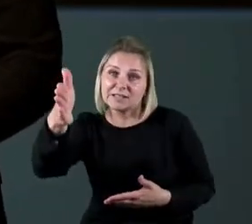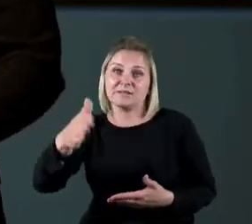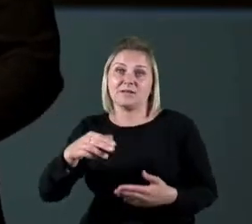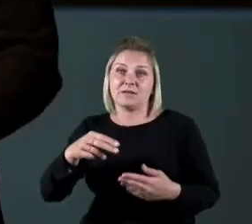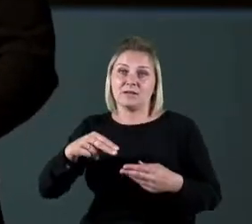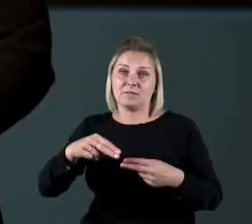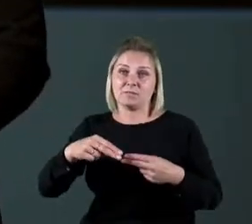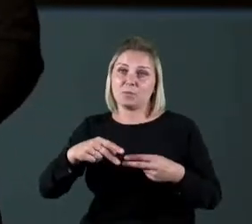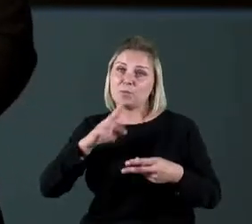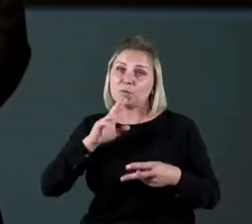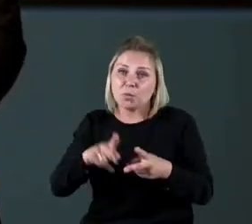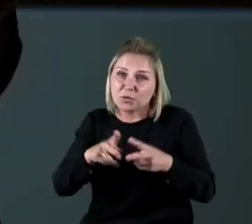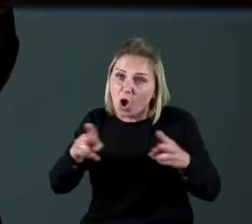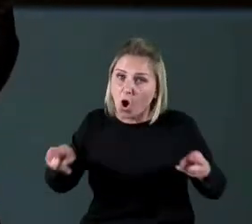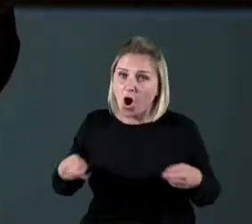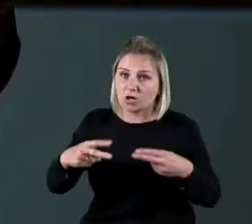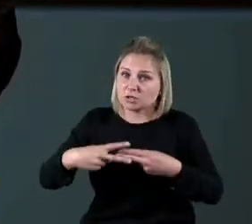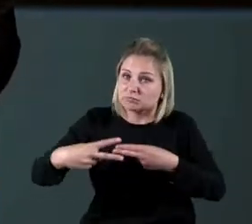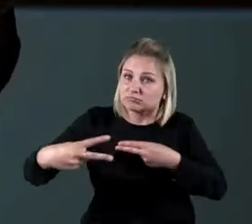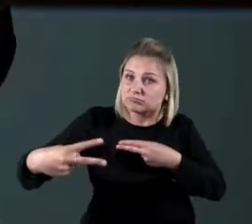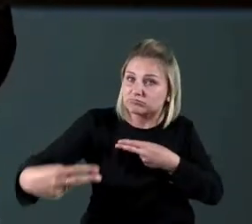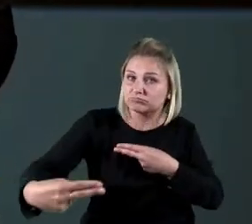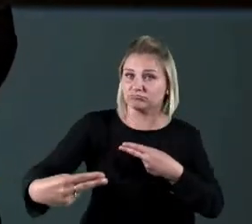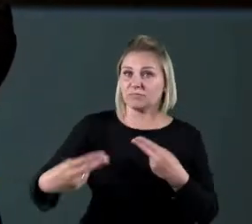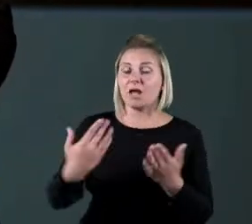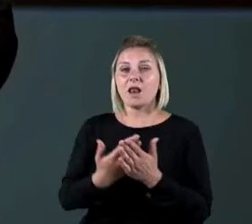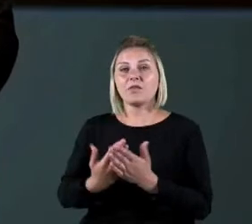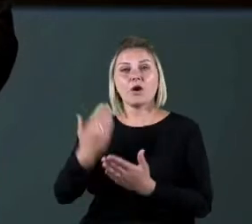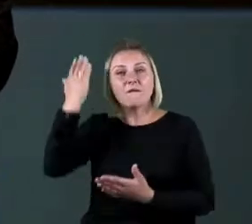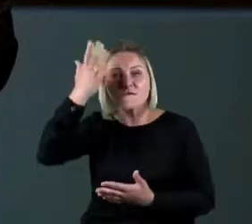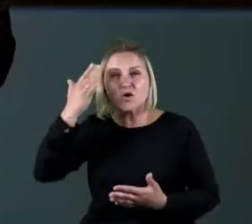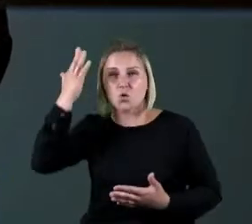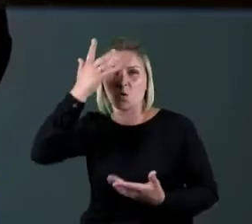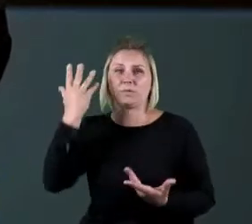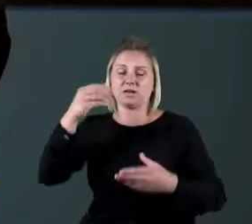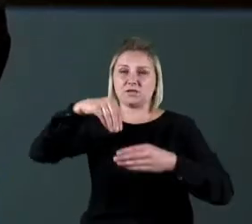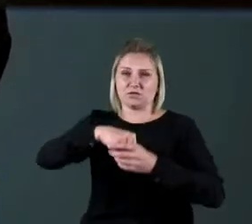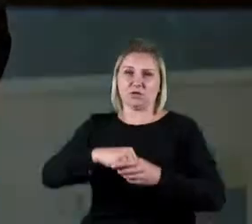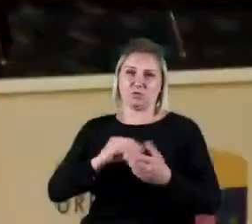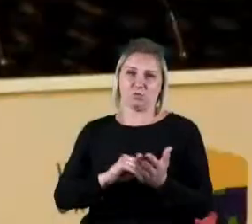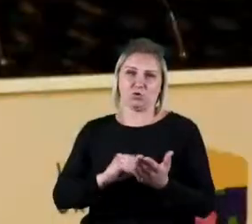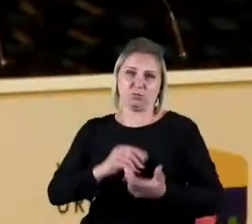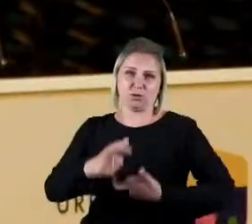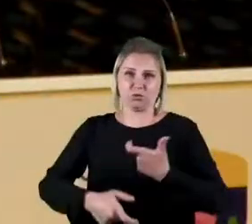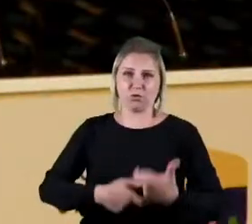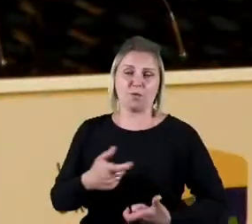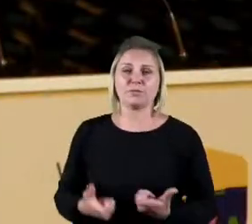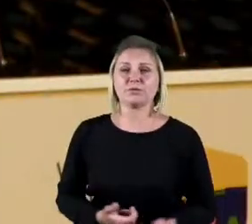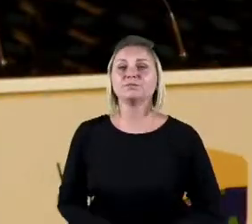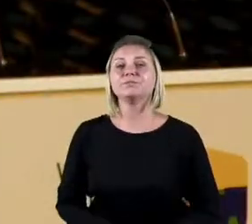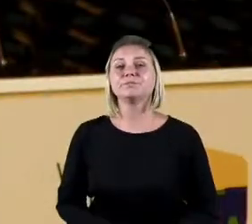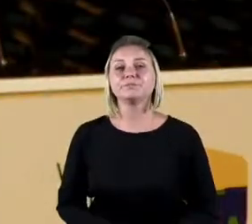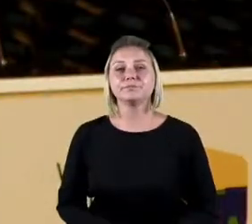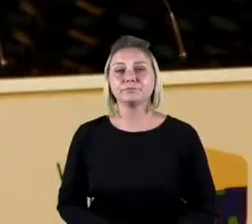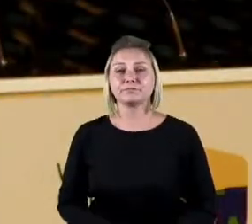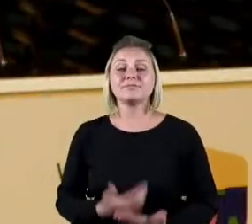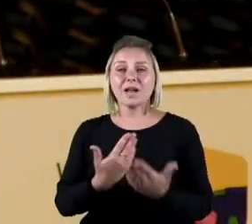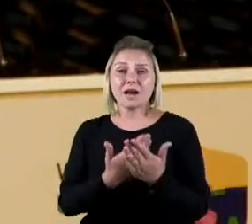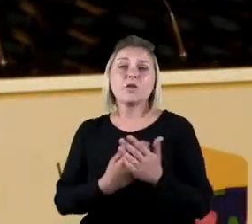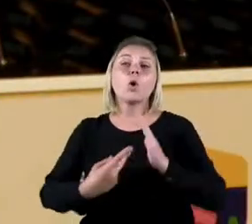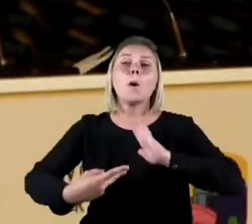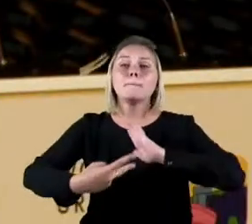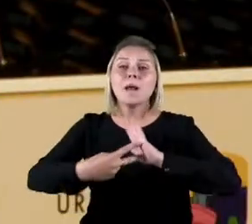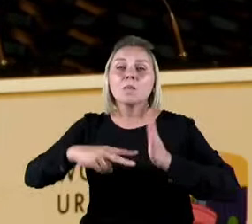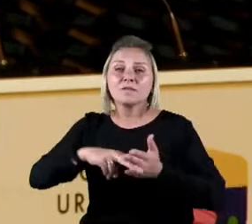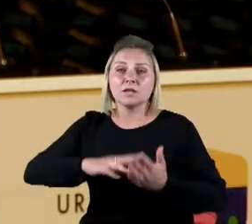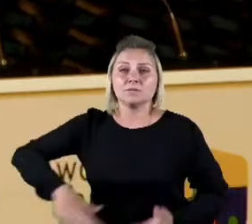place for me to suggest a renaissance of the classic urban planning practice as many of us have known and